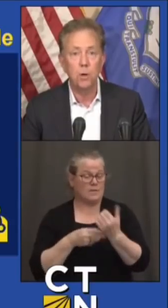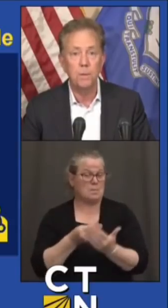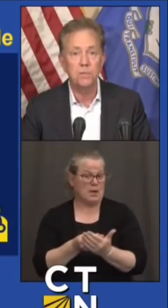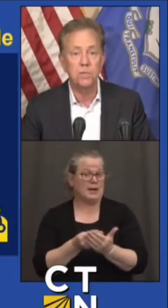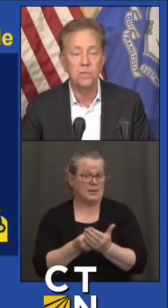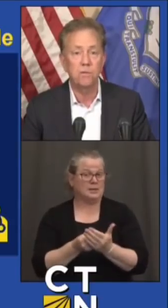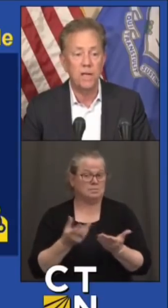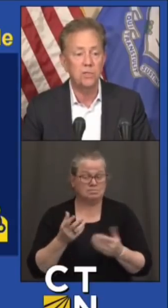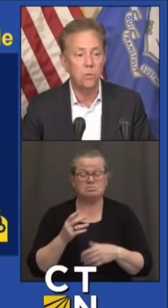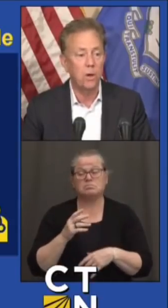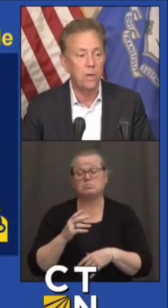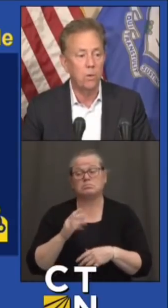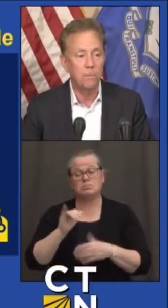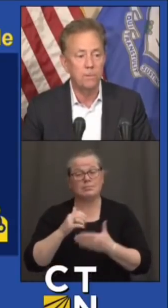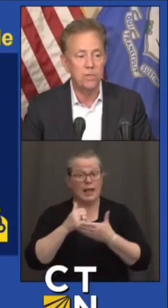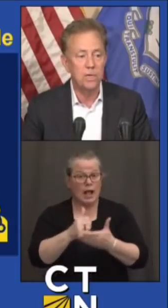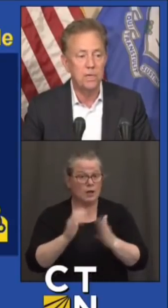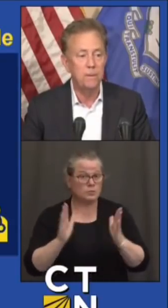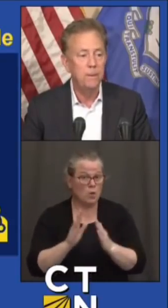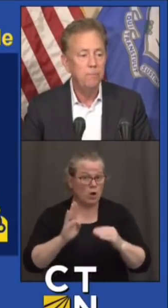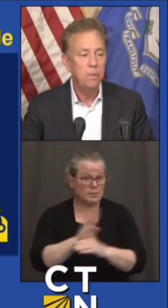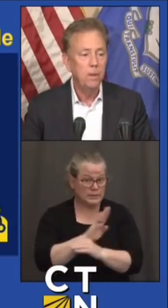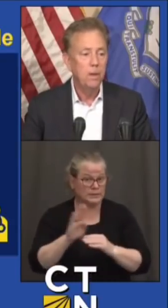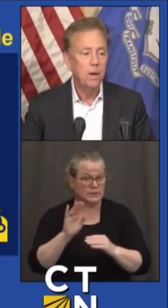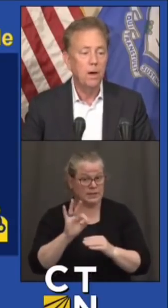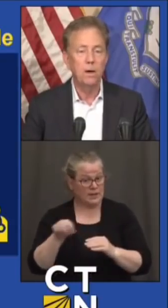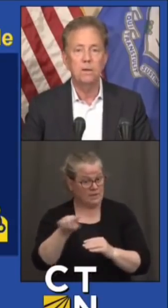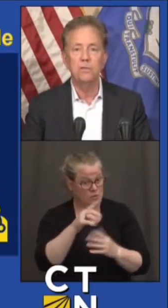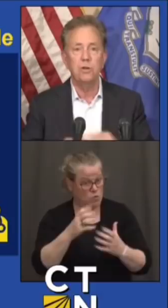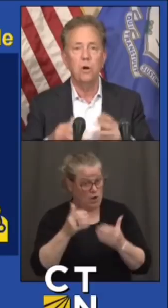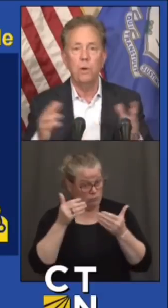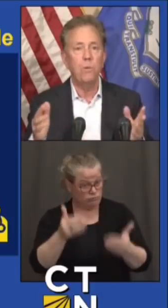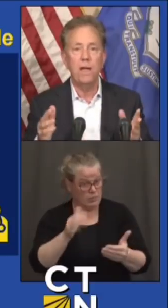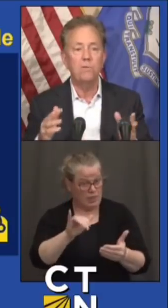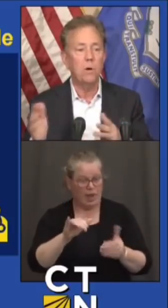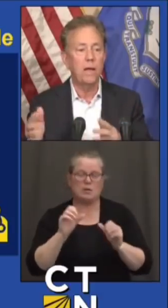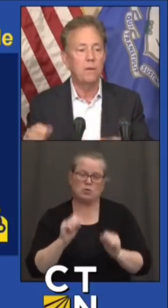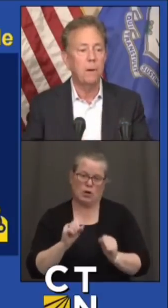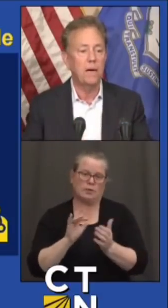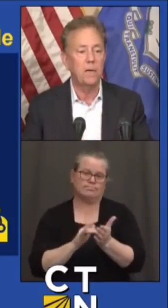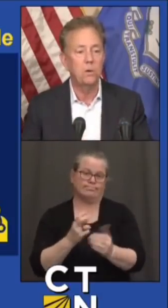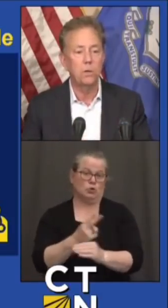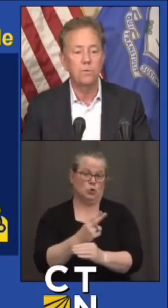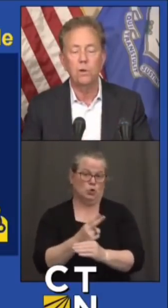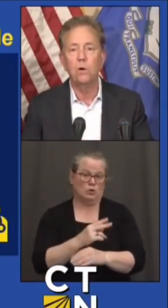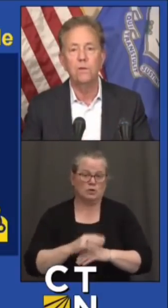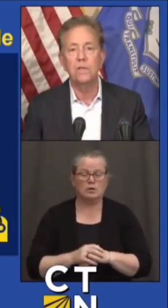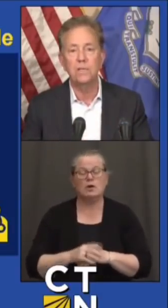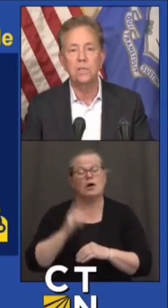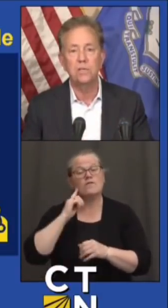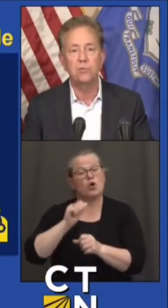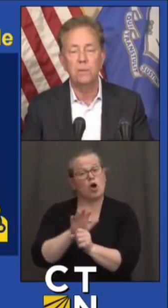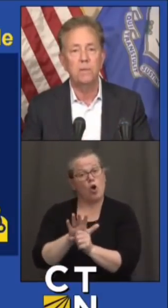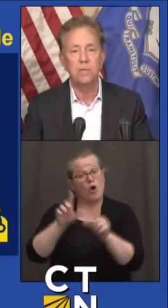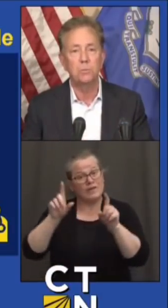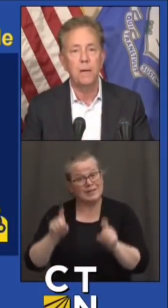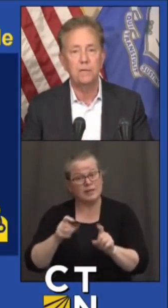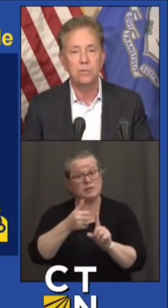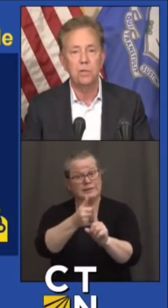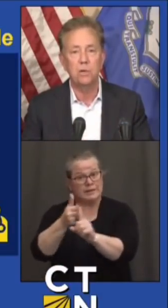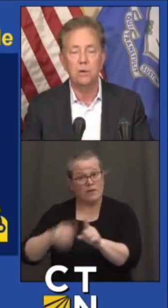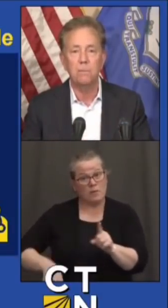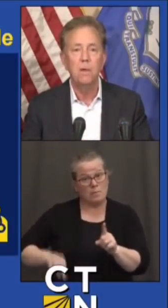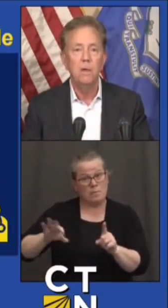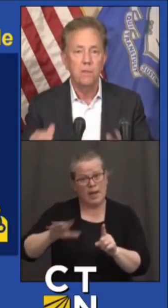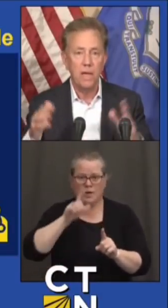to small businesses if that's the way you want to proceed. As you know, we waived all out-of-pocket costs for COVID testing and treatment this